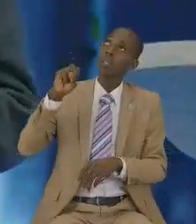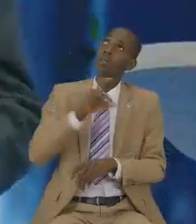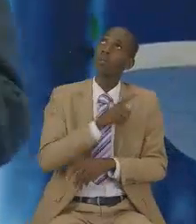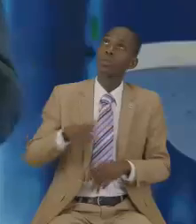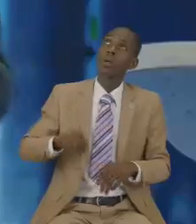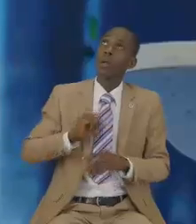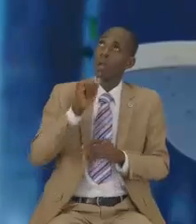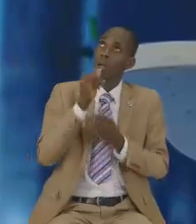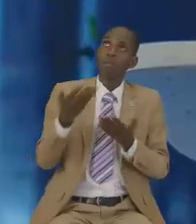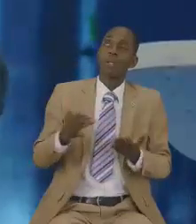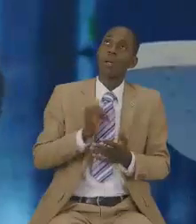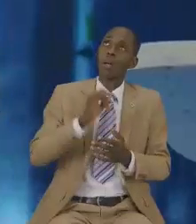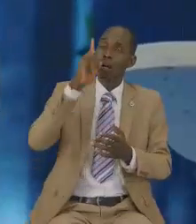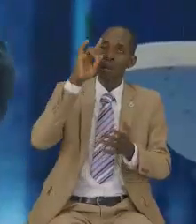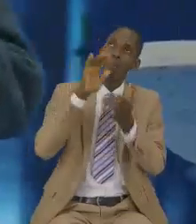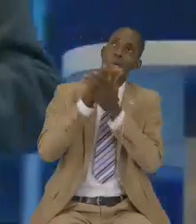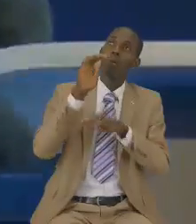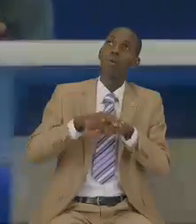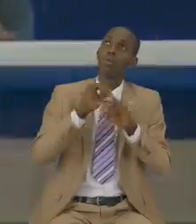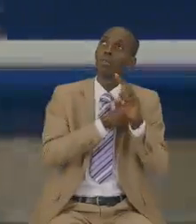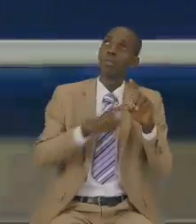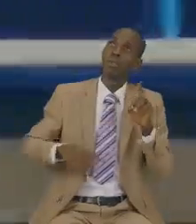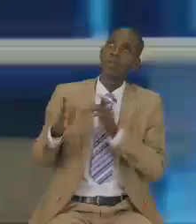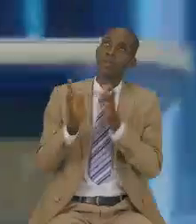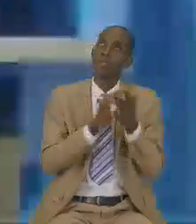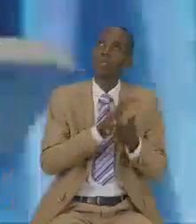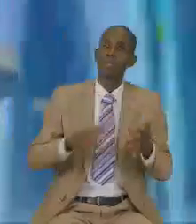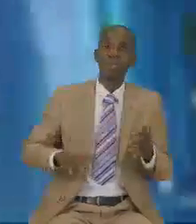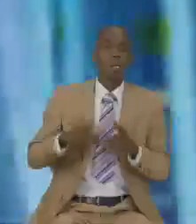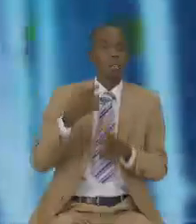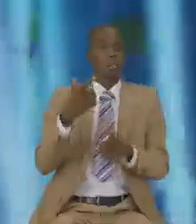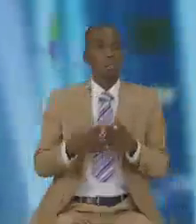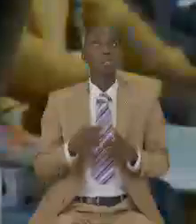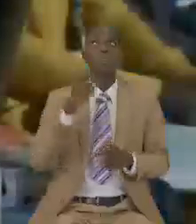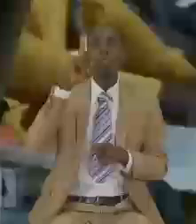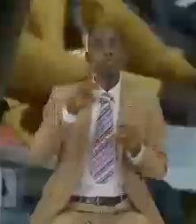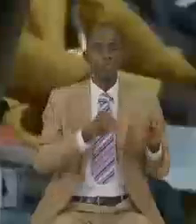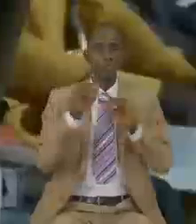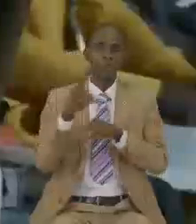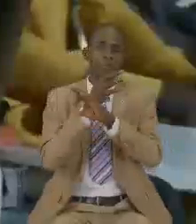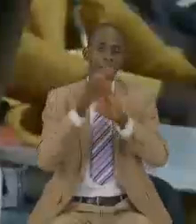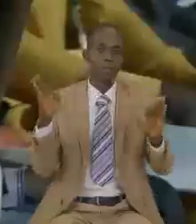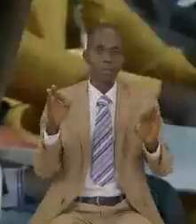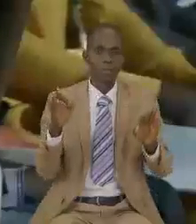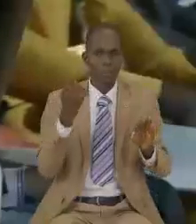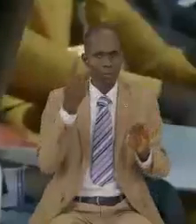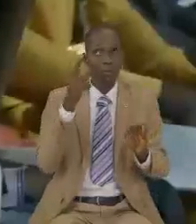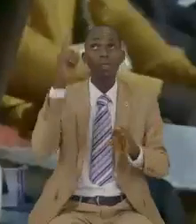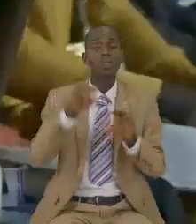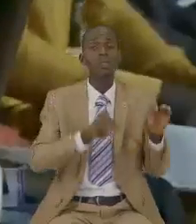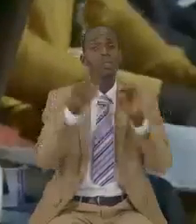am here. I believe on the Lord Jesus Christ. And then he sets you free. I said he sets you